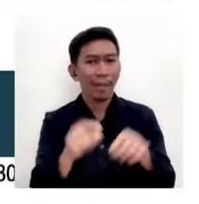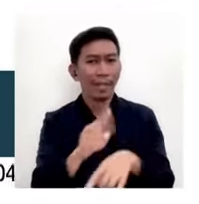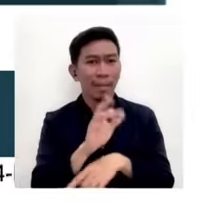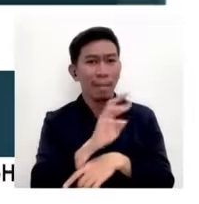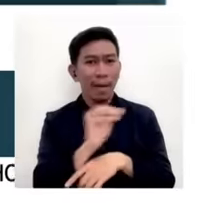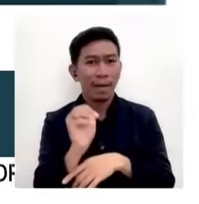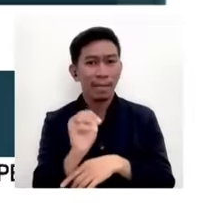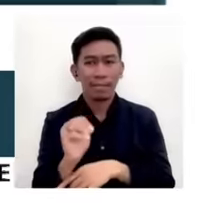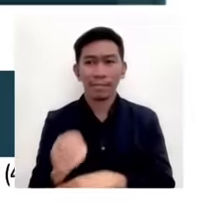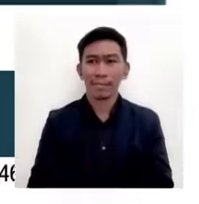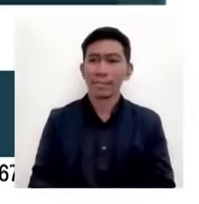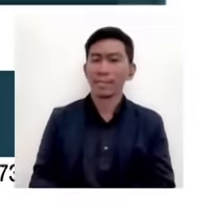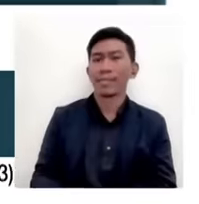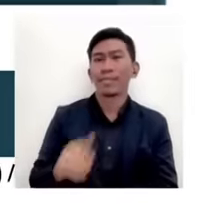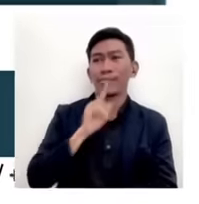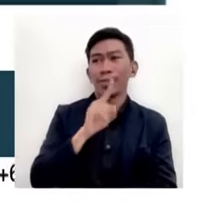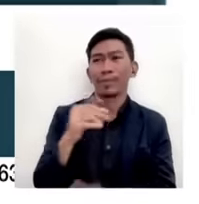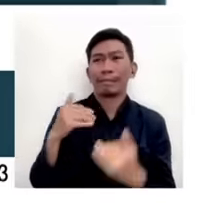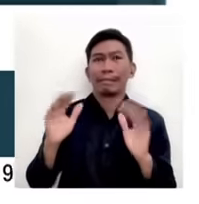be caught in the crossfire, you know.